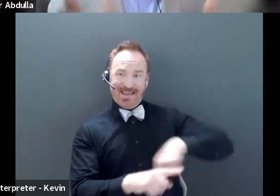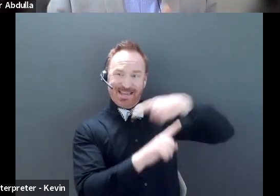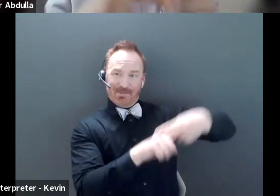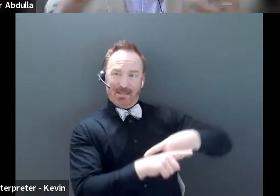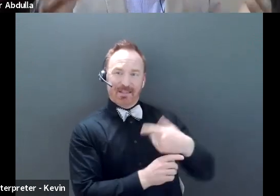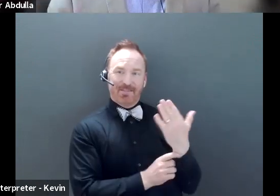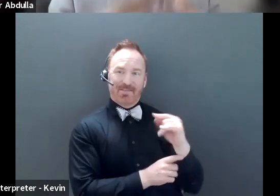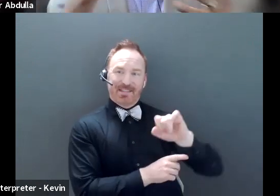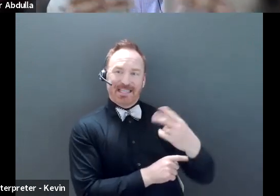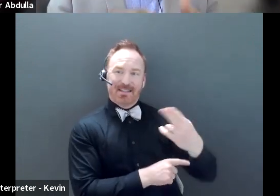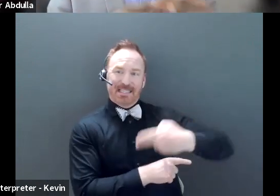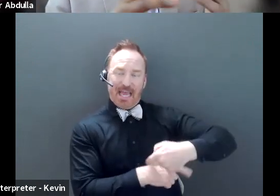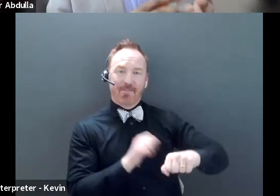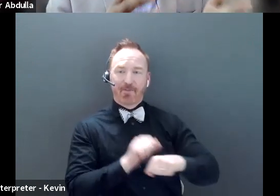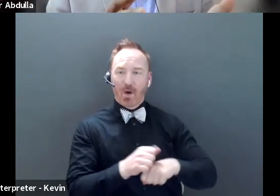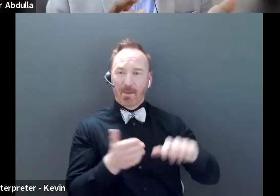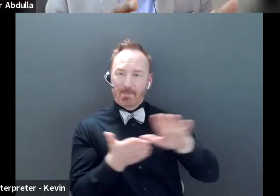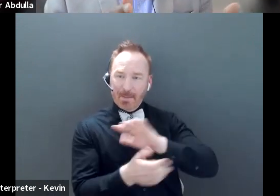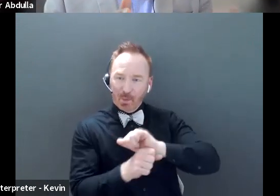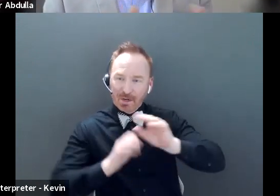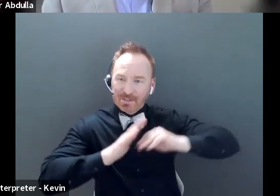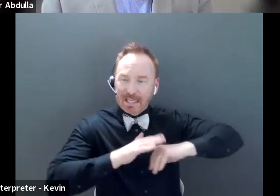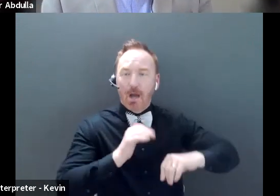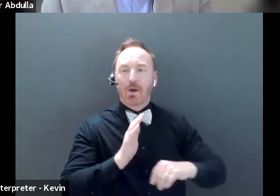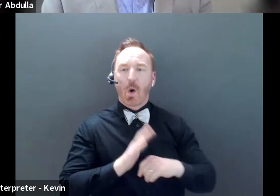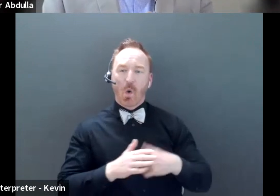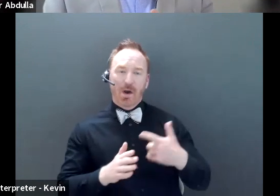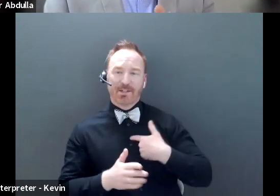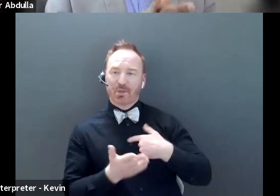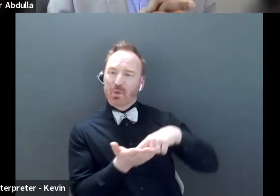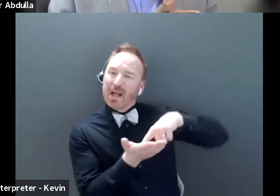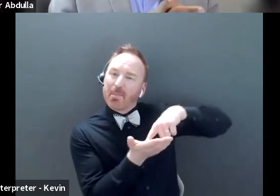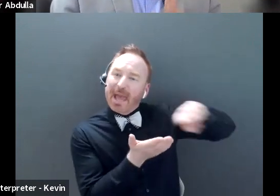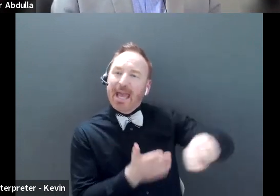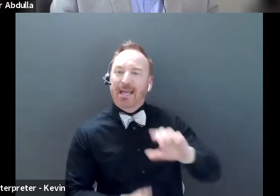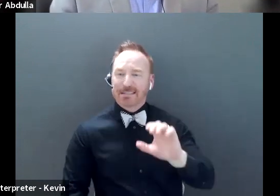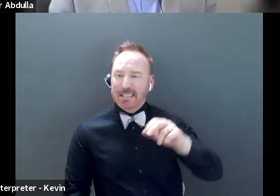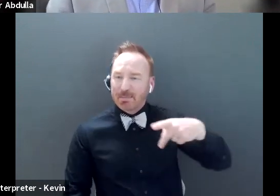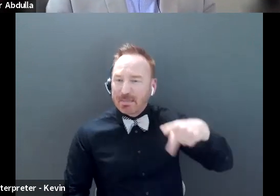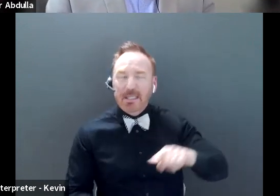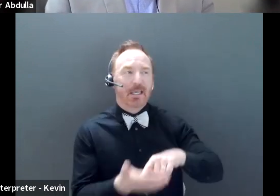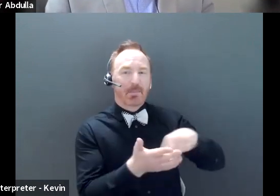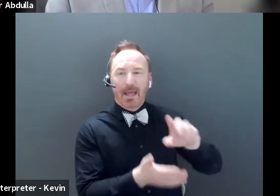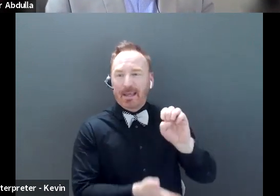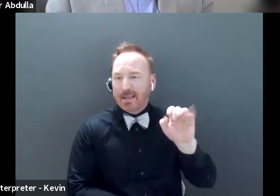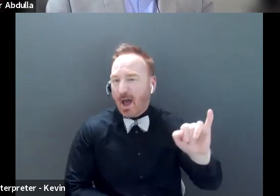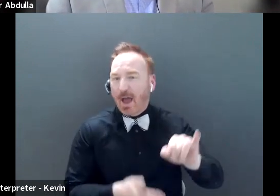do any remittances and paperwork, it is quite forgiving in that regard. And that would be a great way to start.